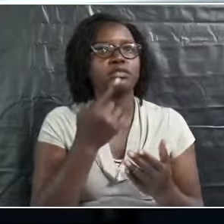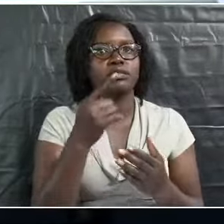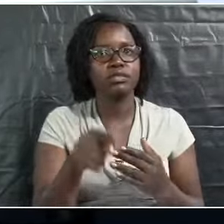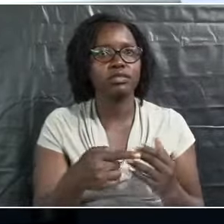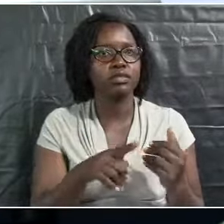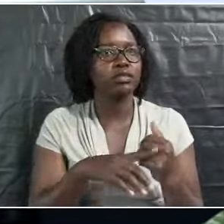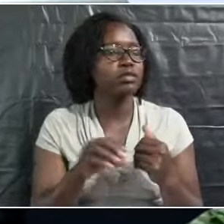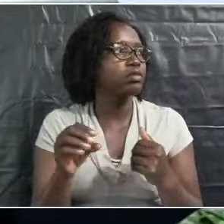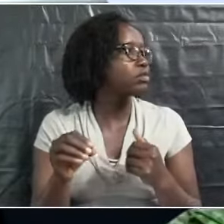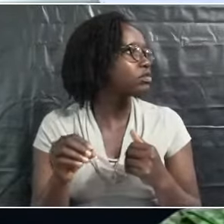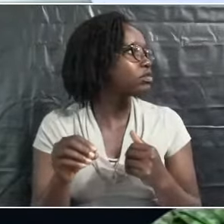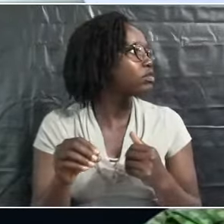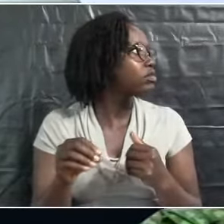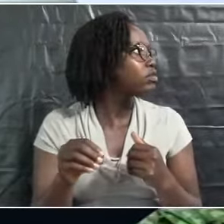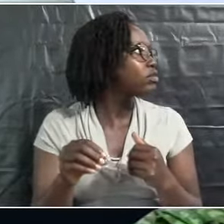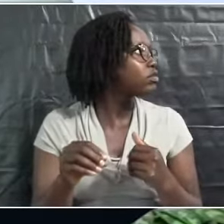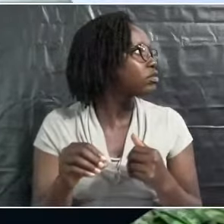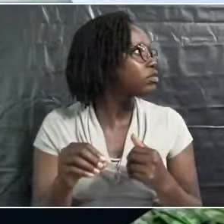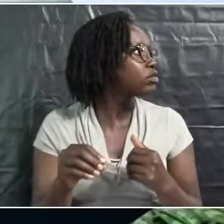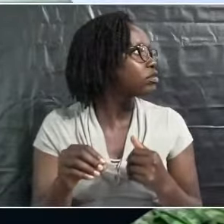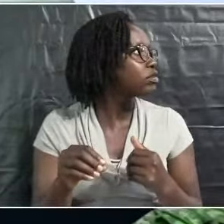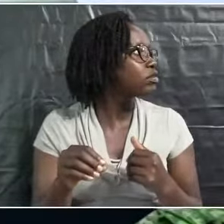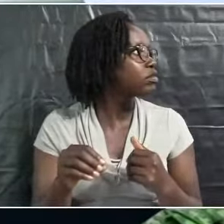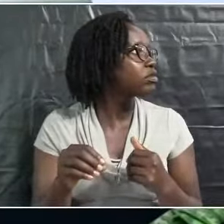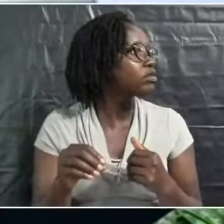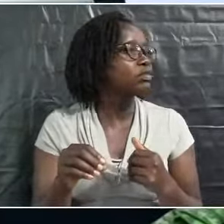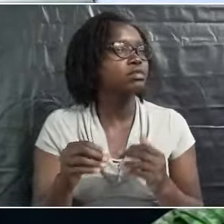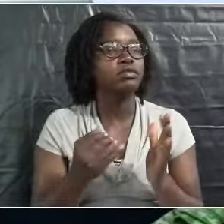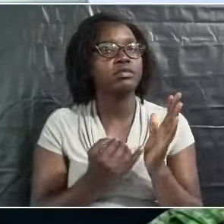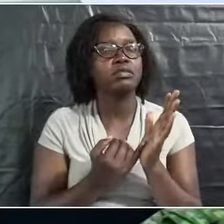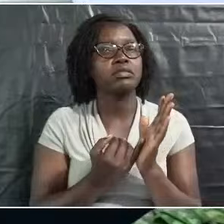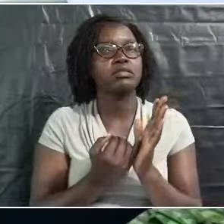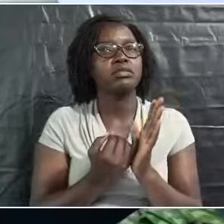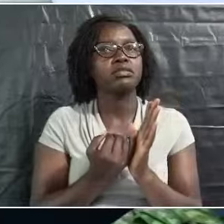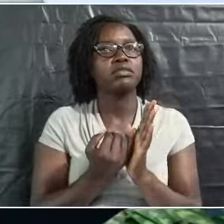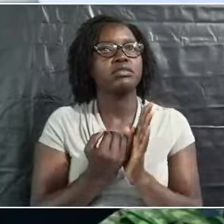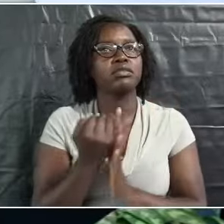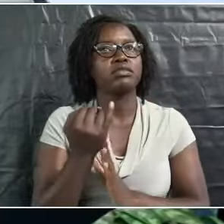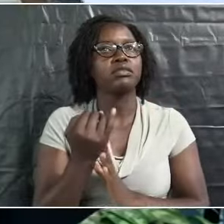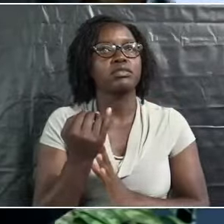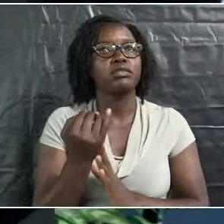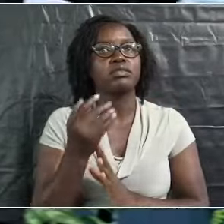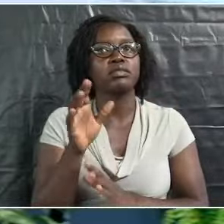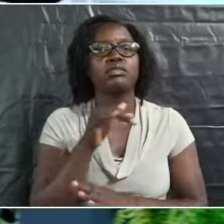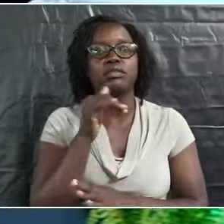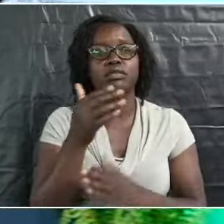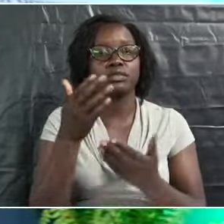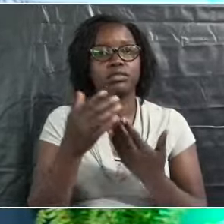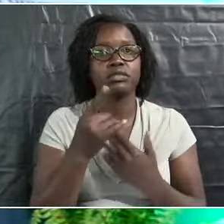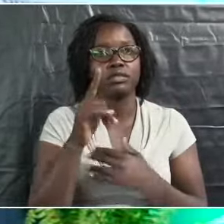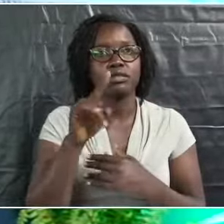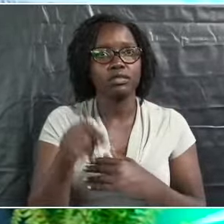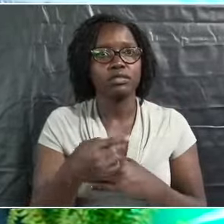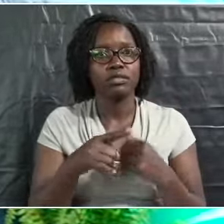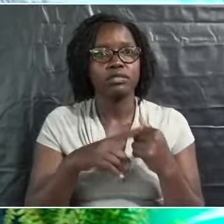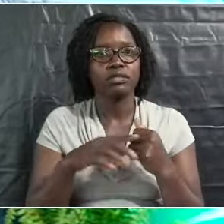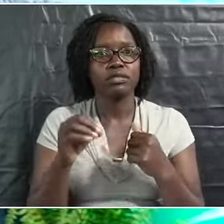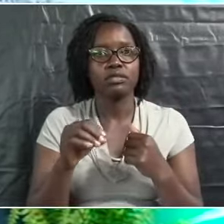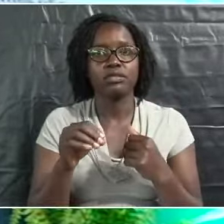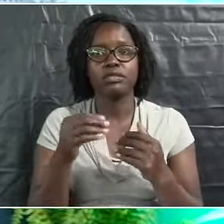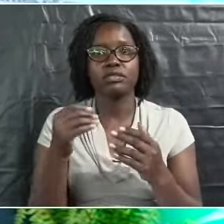1,600. The interest is just so high. If you don't bring 1,600 that